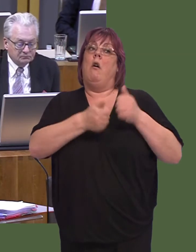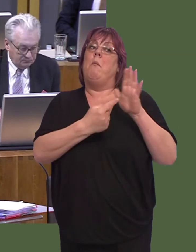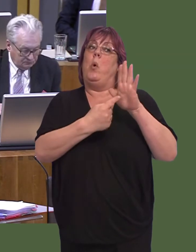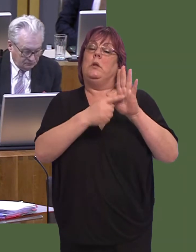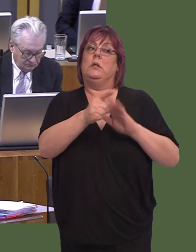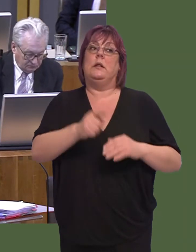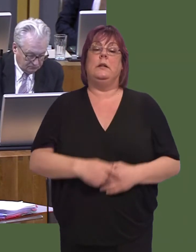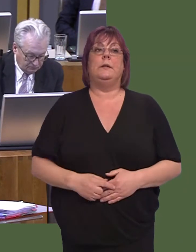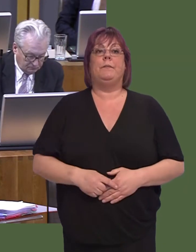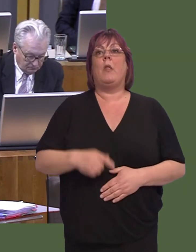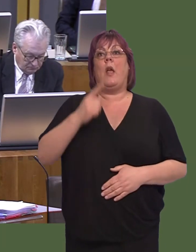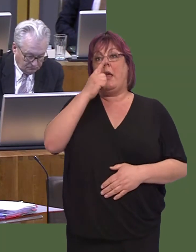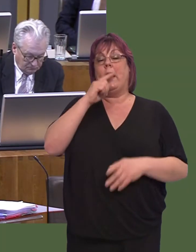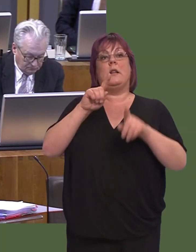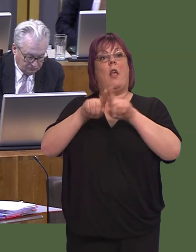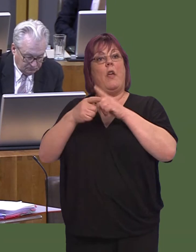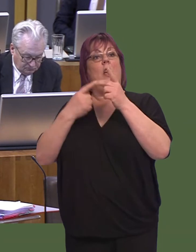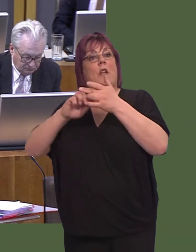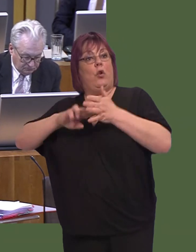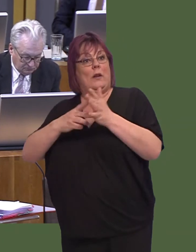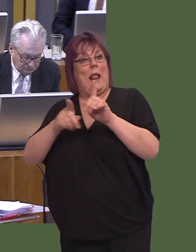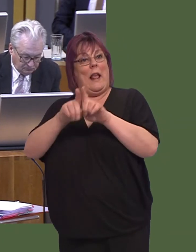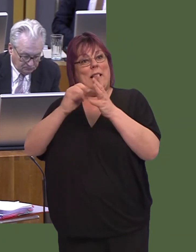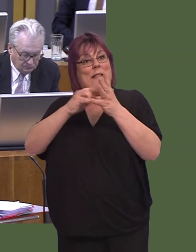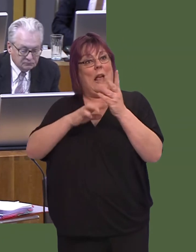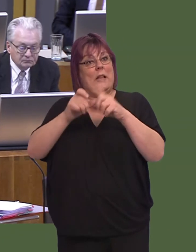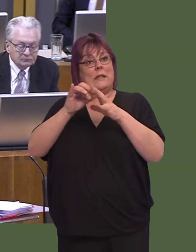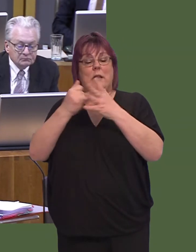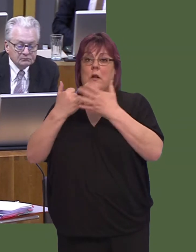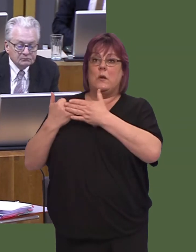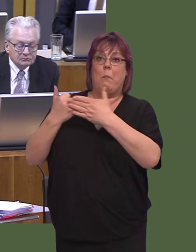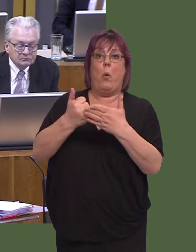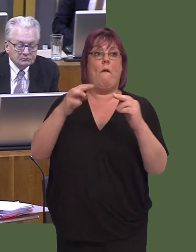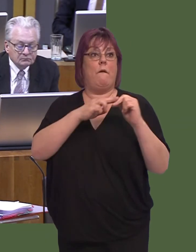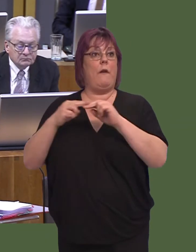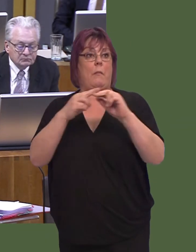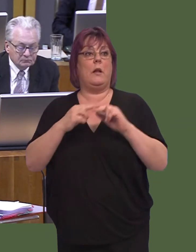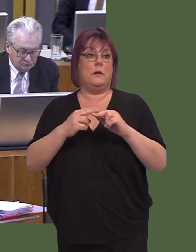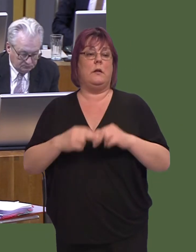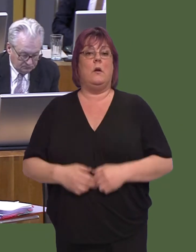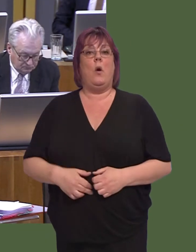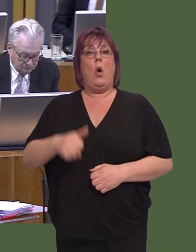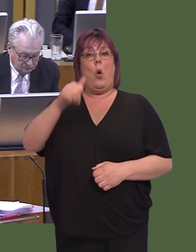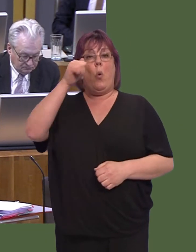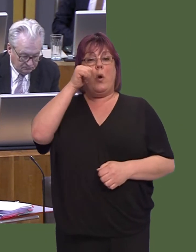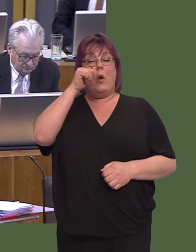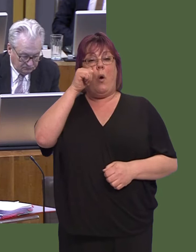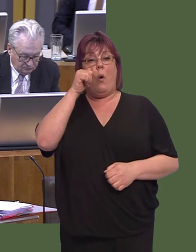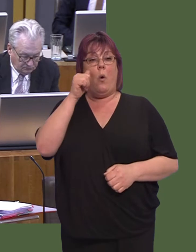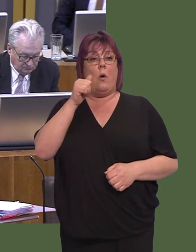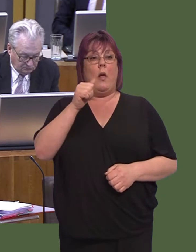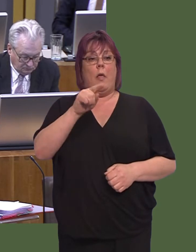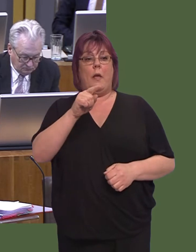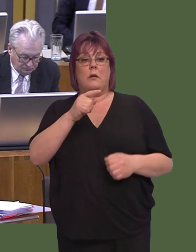SANS and maternity services across Wales, and that has resulted in a range of interventions being taken forward. Early indications do show